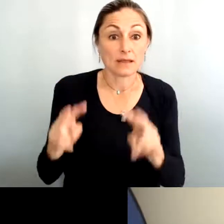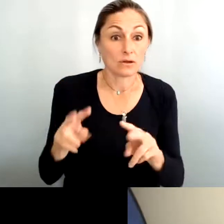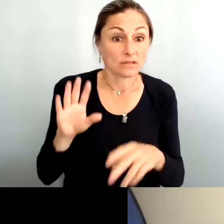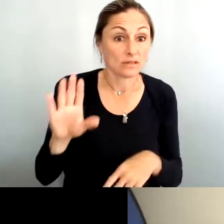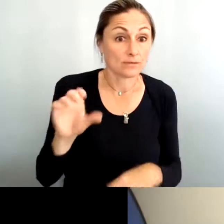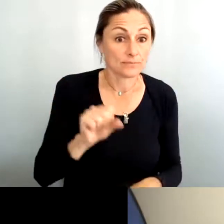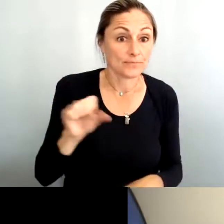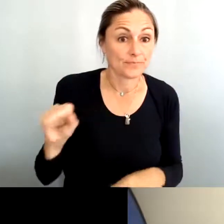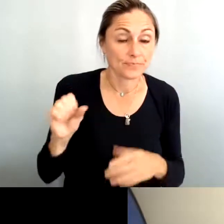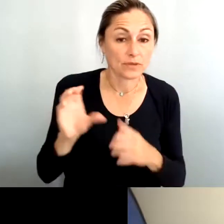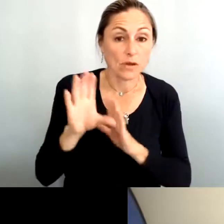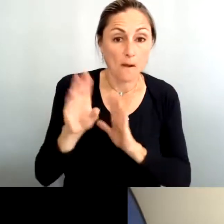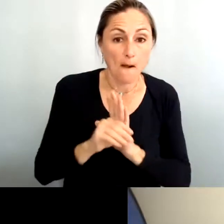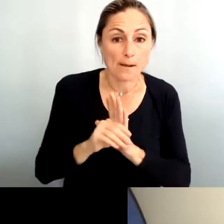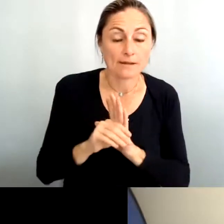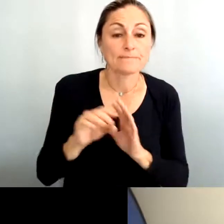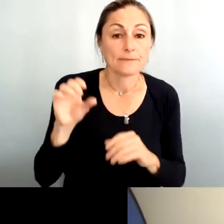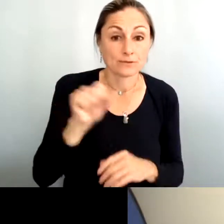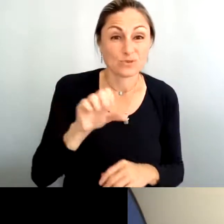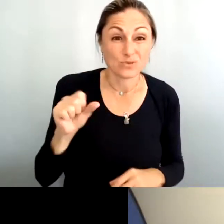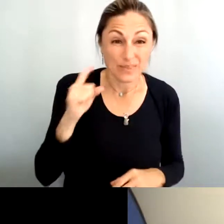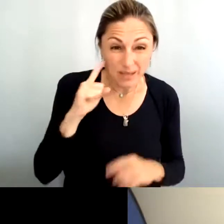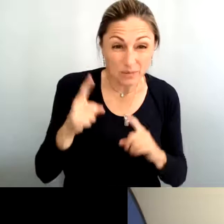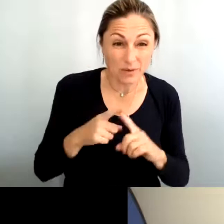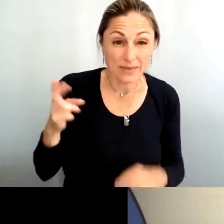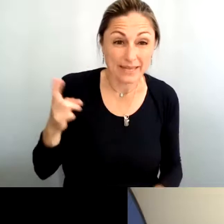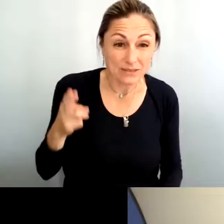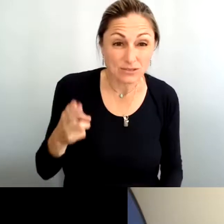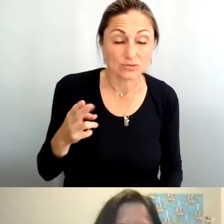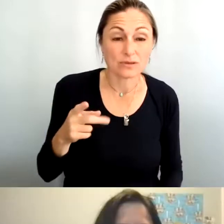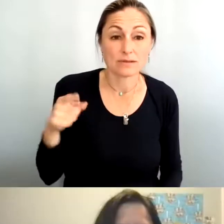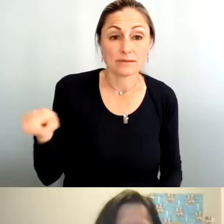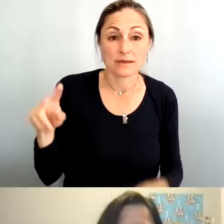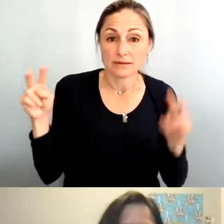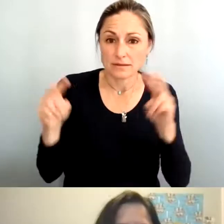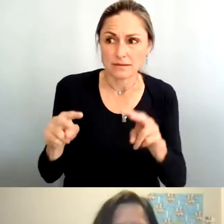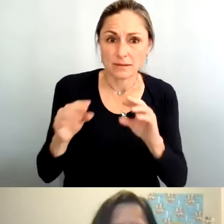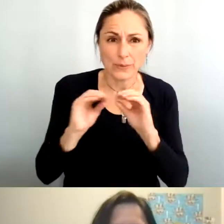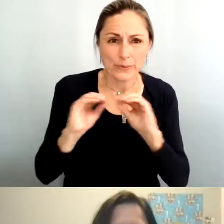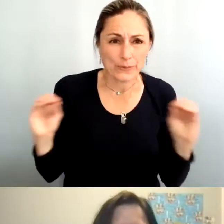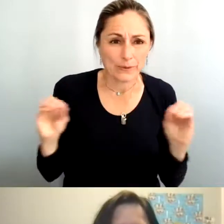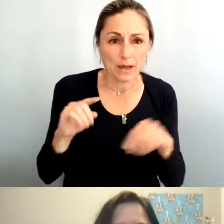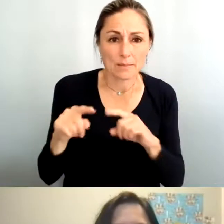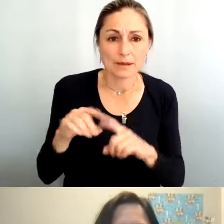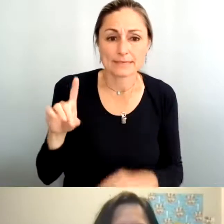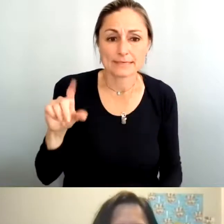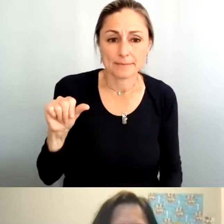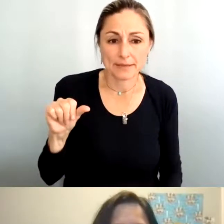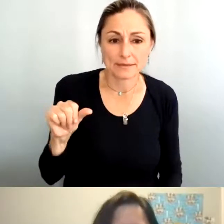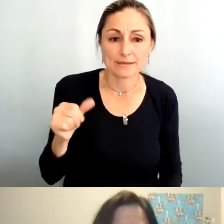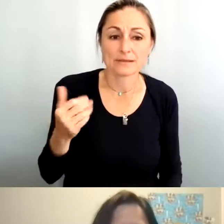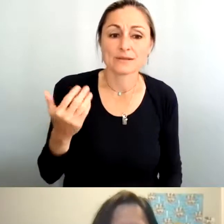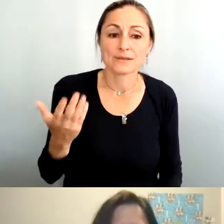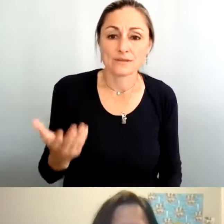curriculum. Social studies, think about that, history, all that stuff. Nothing in there about disability. So